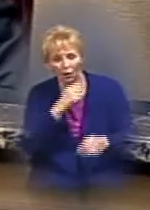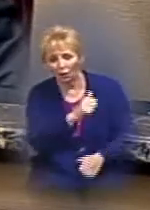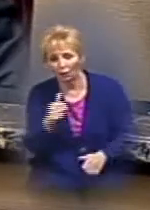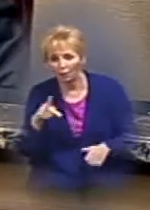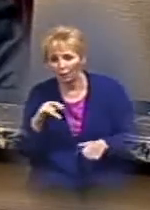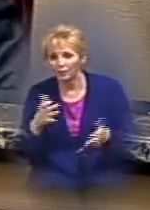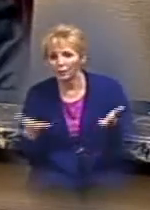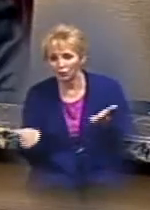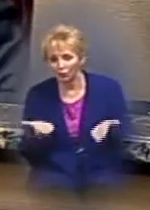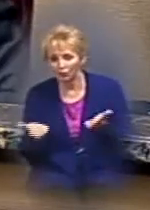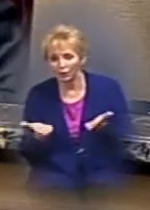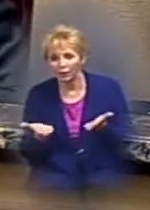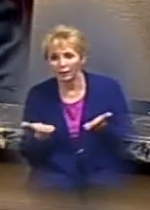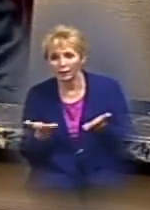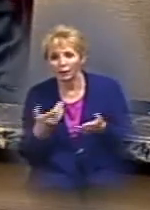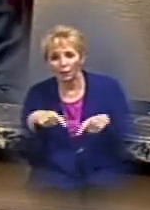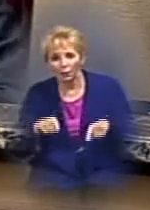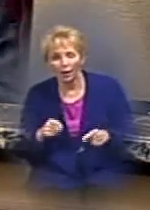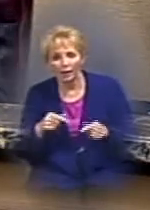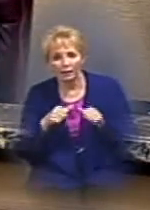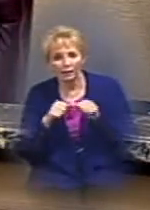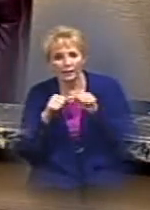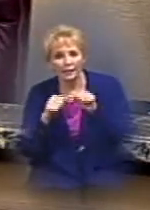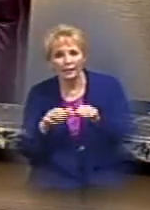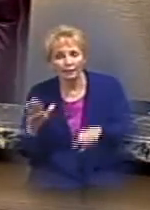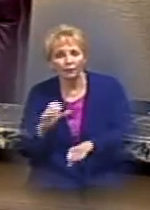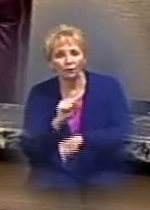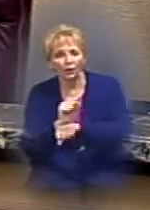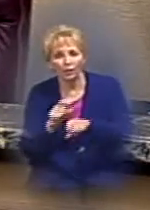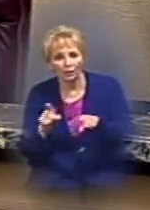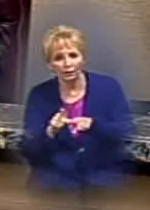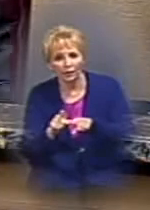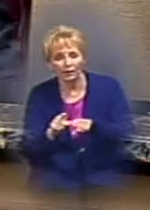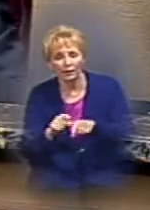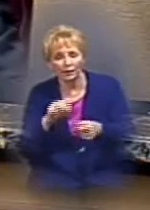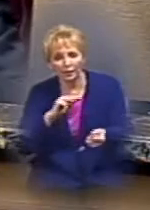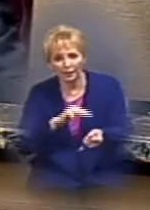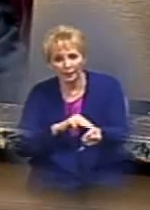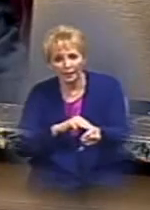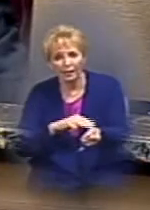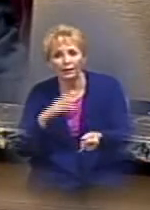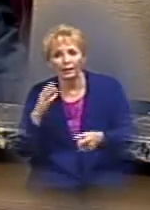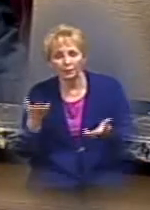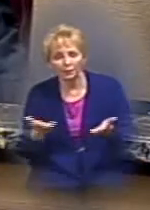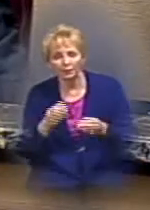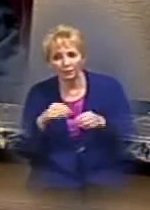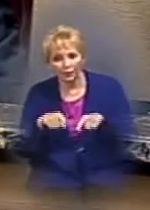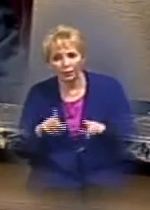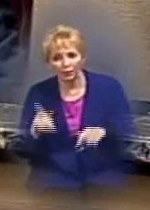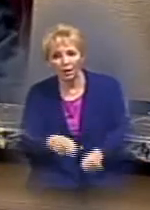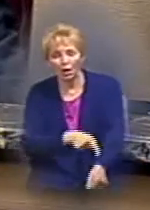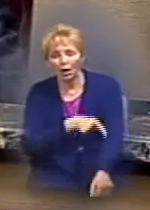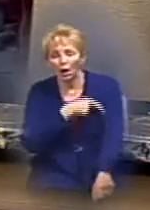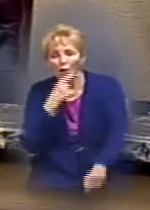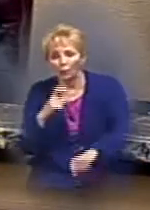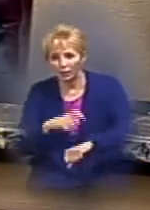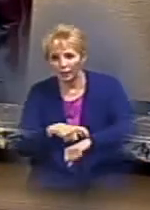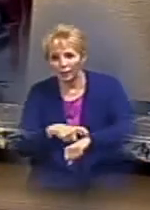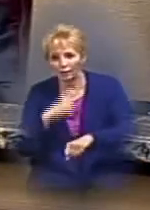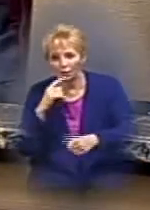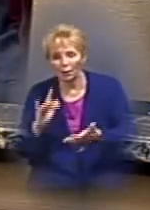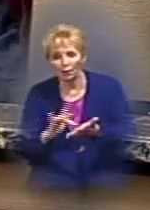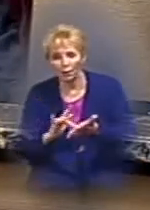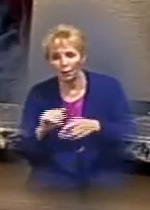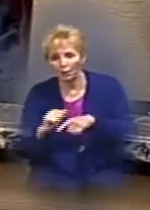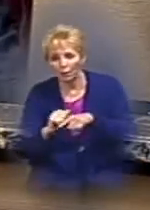public service, even while continuing his profession as an obstetrician and a gynecologist, and during his long career of medical